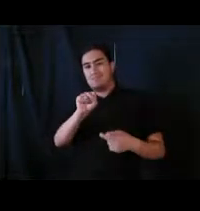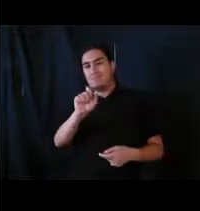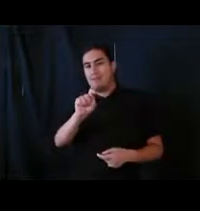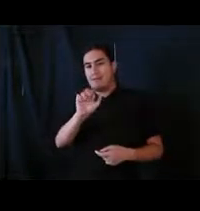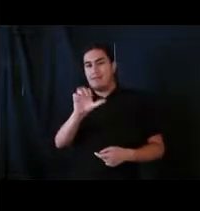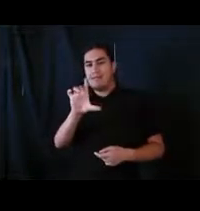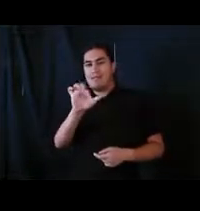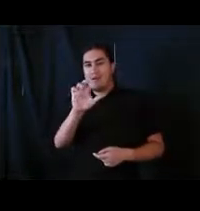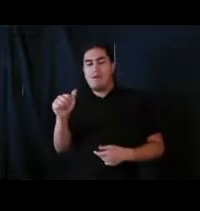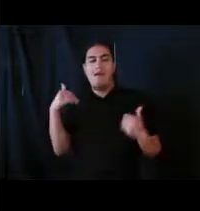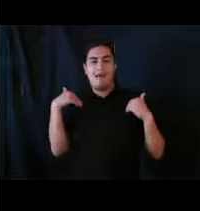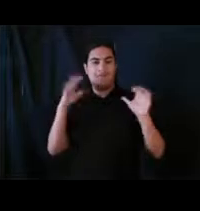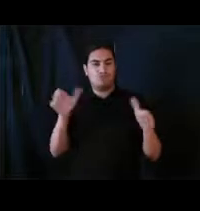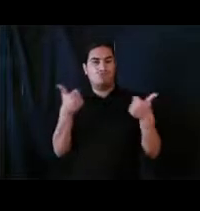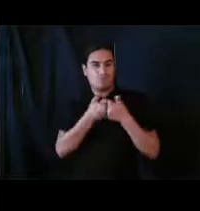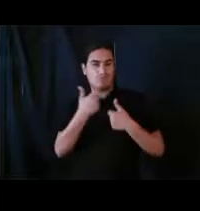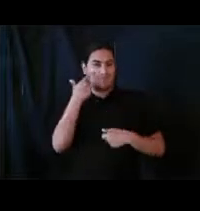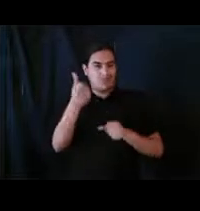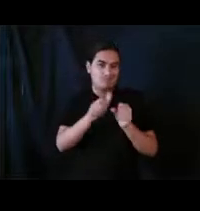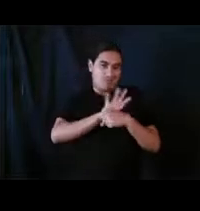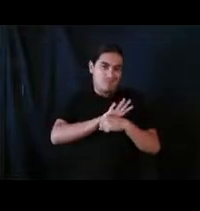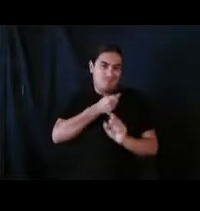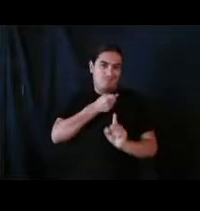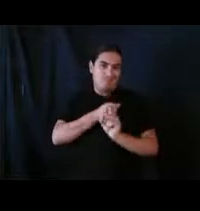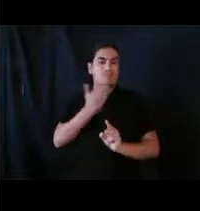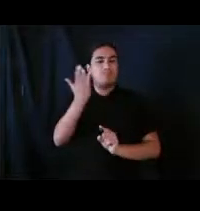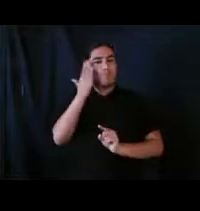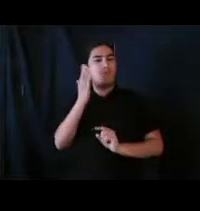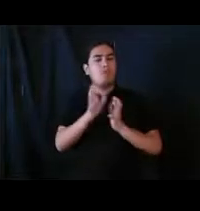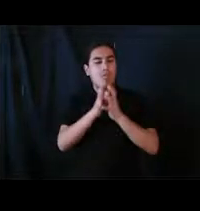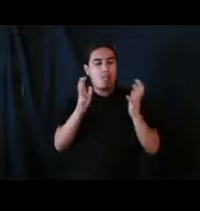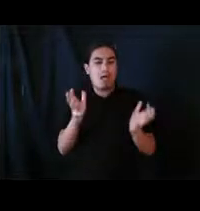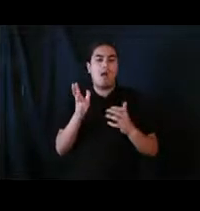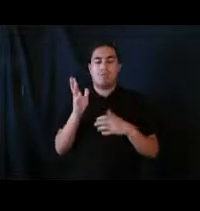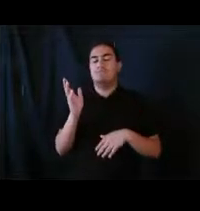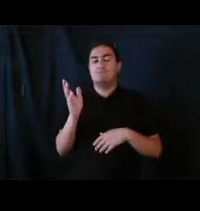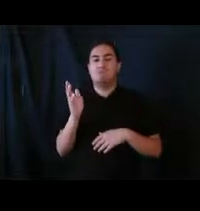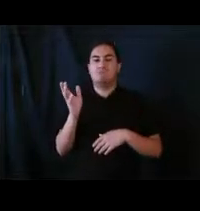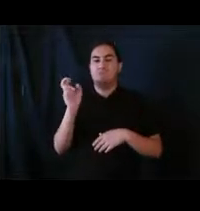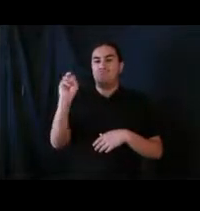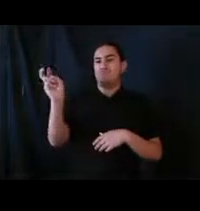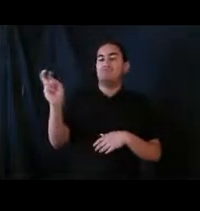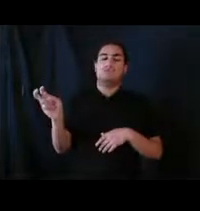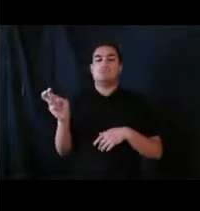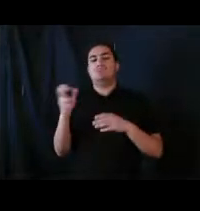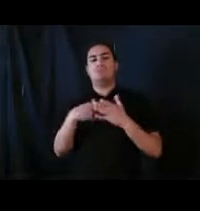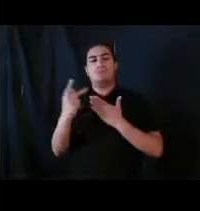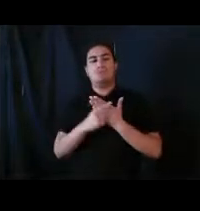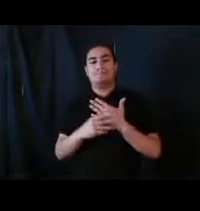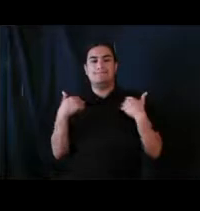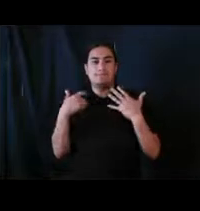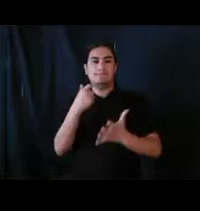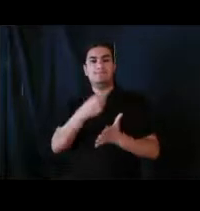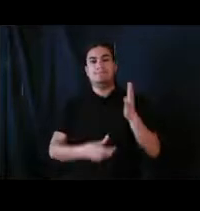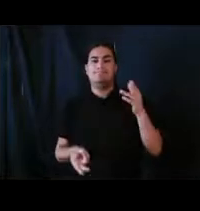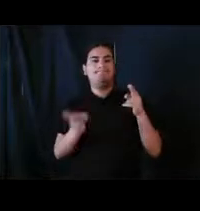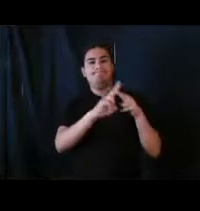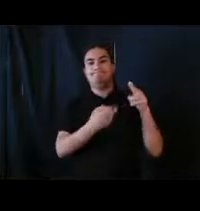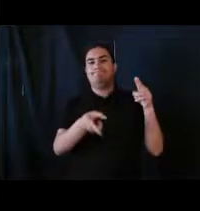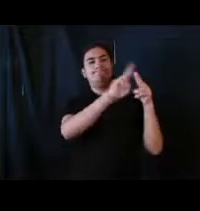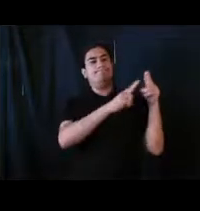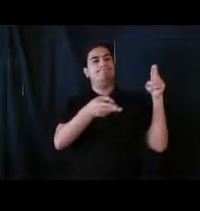the challenge of this pandemic and i know you are all familiar with major transit projects that have incurred significant cost escalations as a result of that